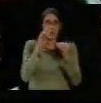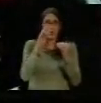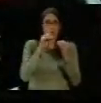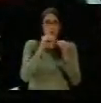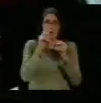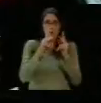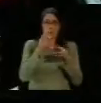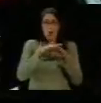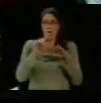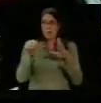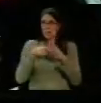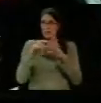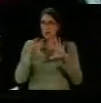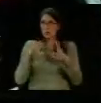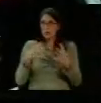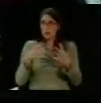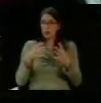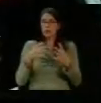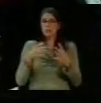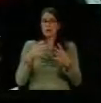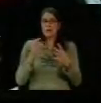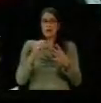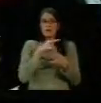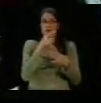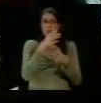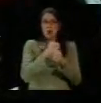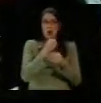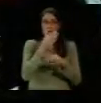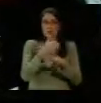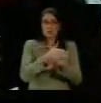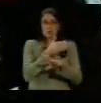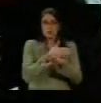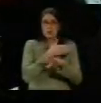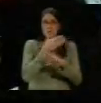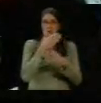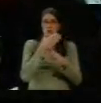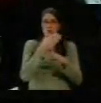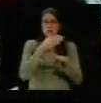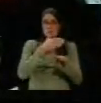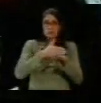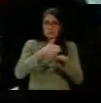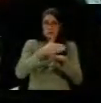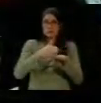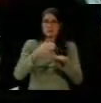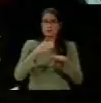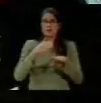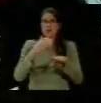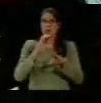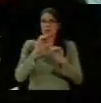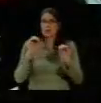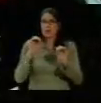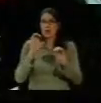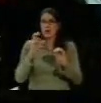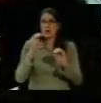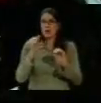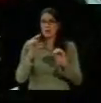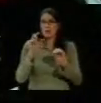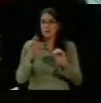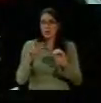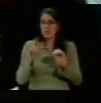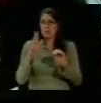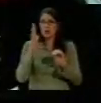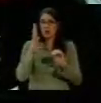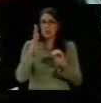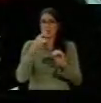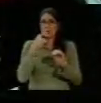was that if they got construction and improvements going, that no chancellor would ever enjoin them and